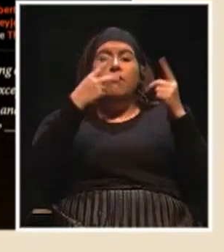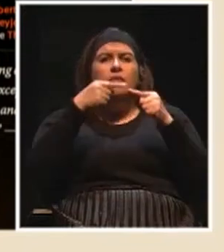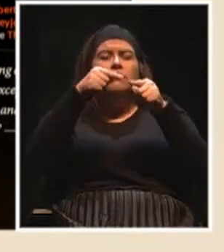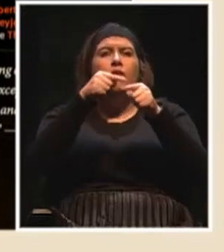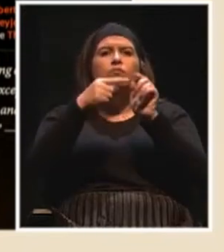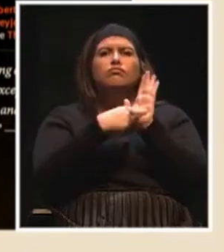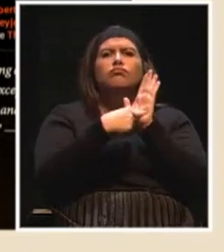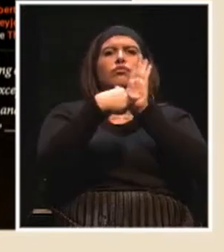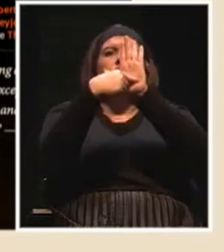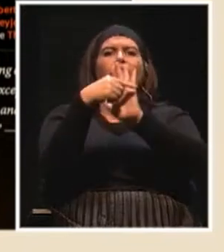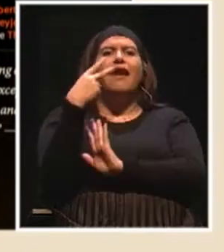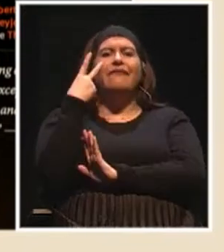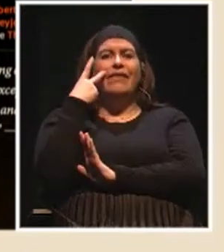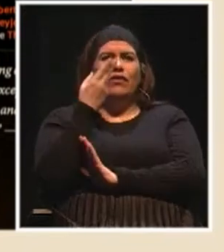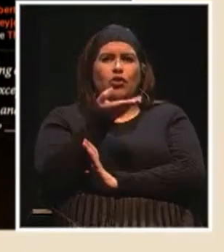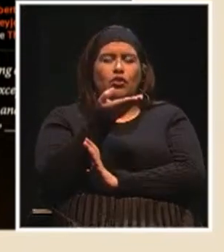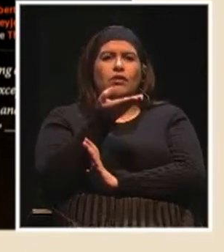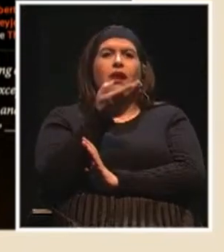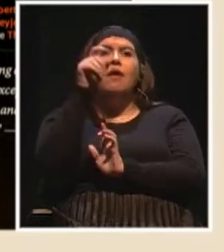and people saw